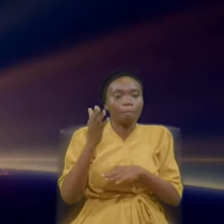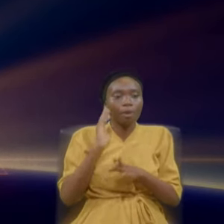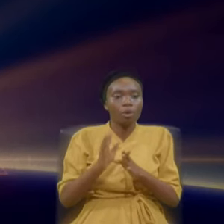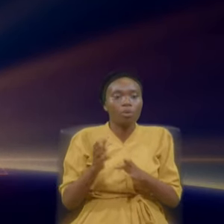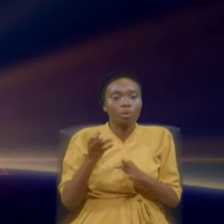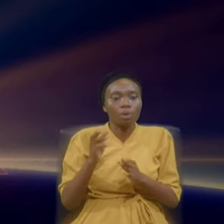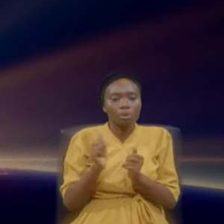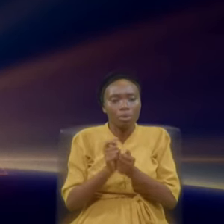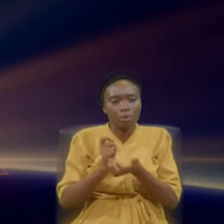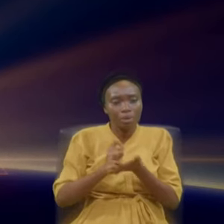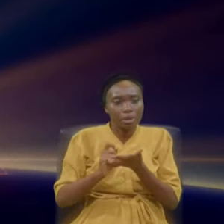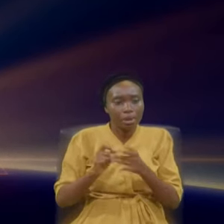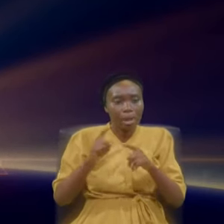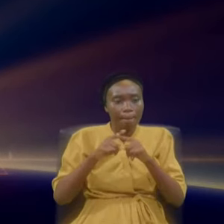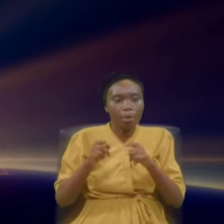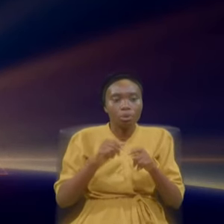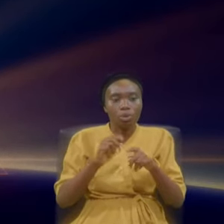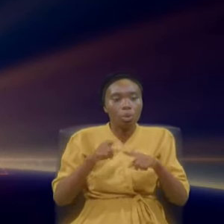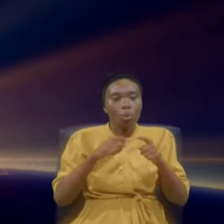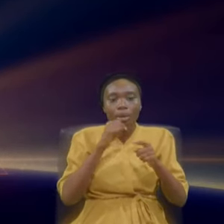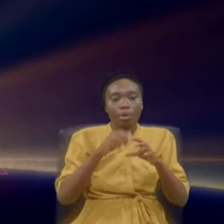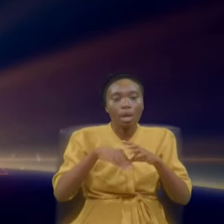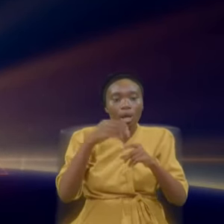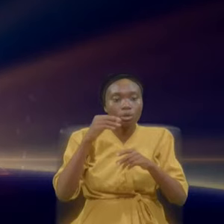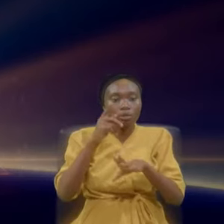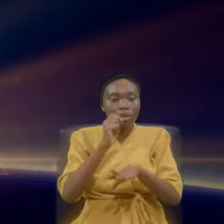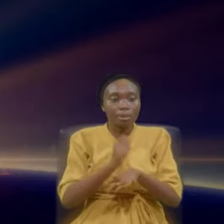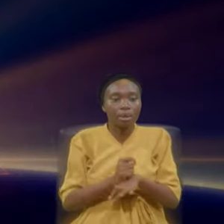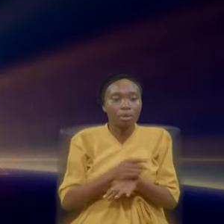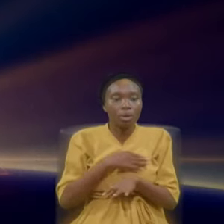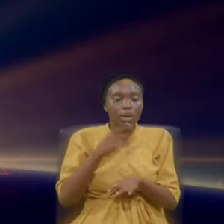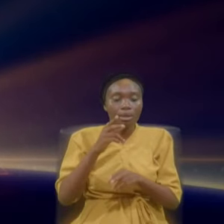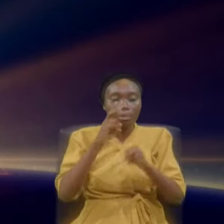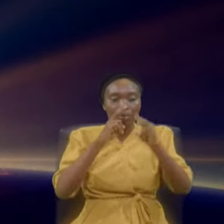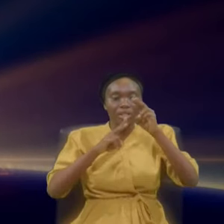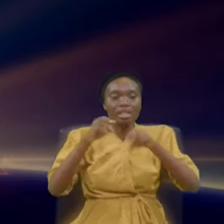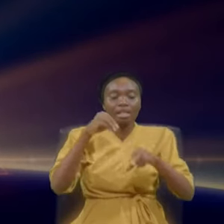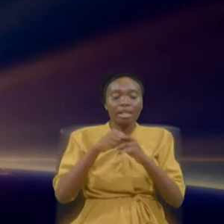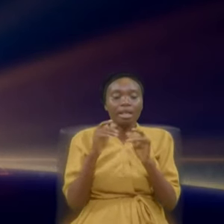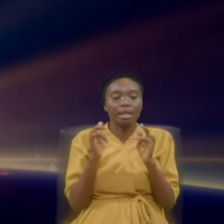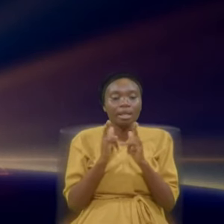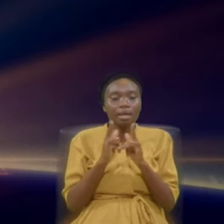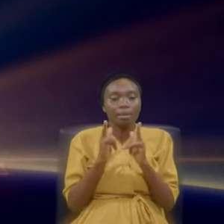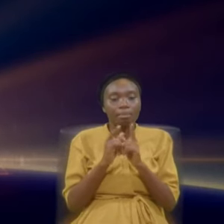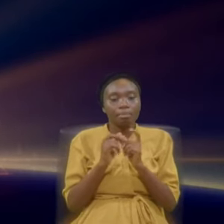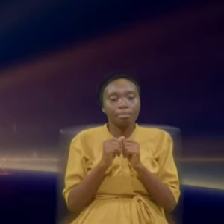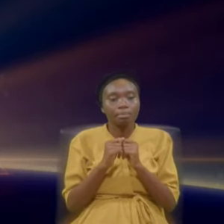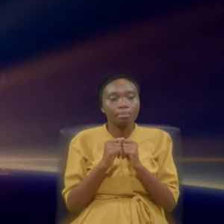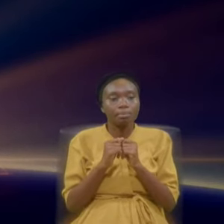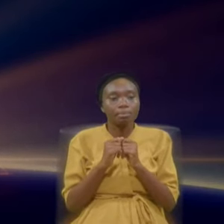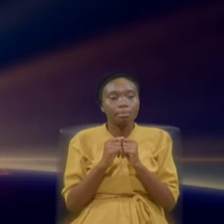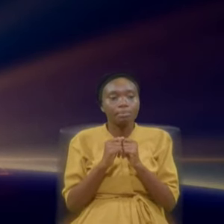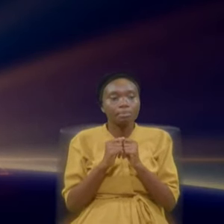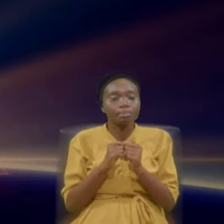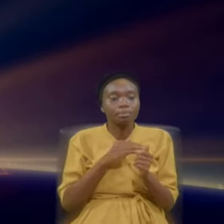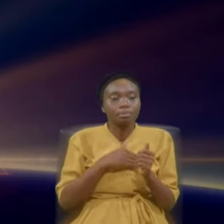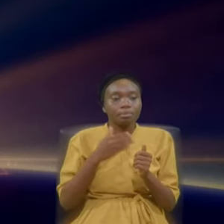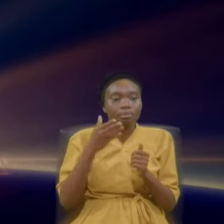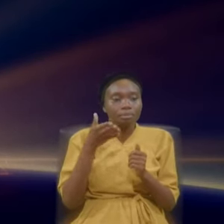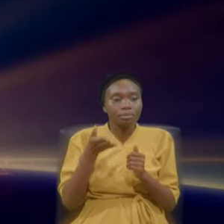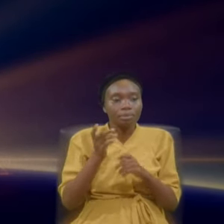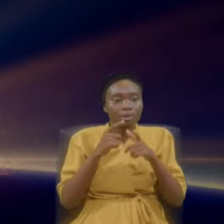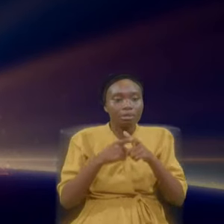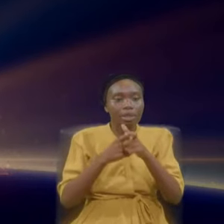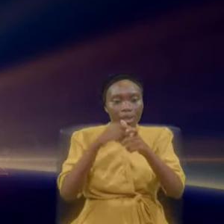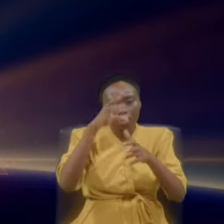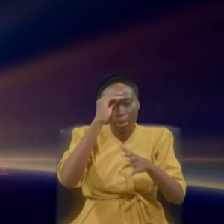they were of them that were written, but went not out unto the tabernacle, and they prophesied in the camp. And there ran a young man,